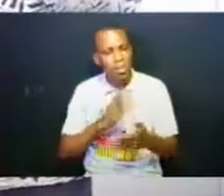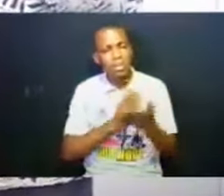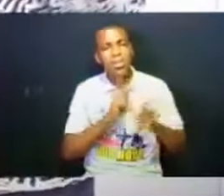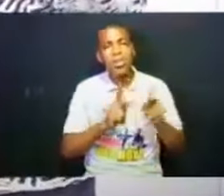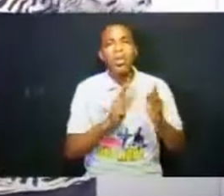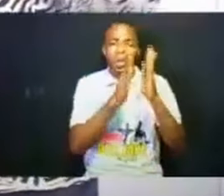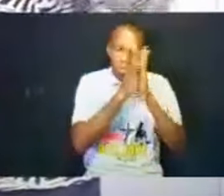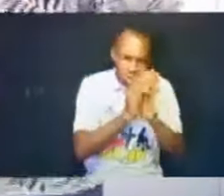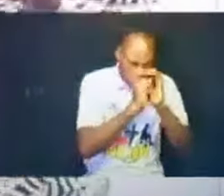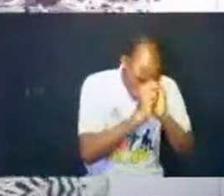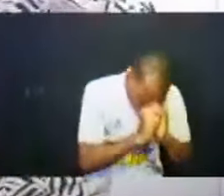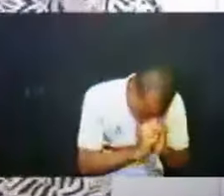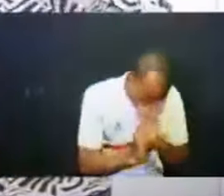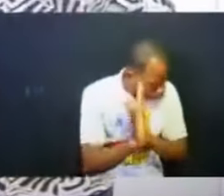intensely.